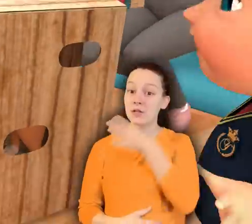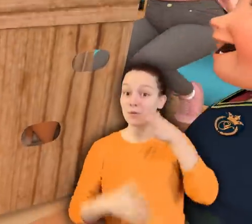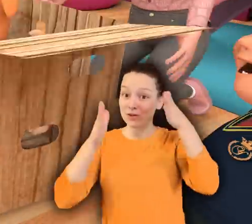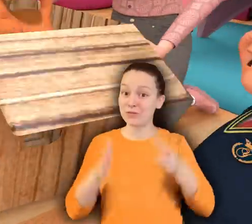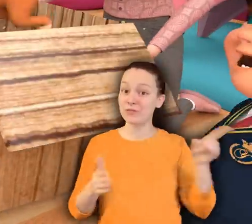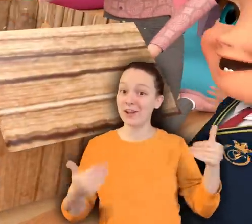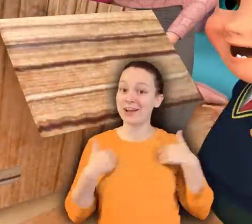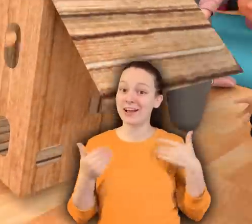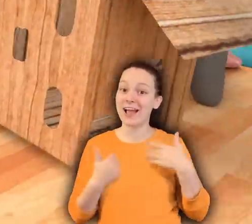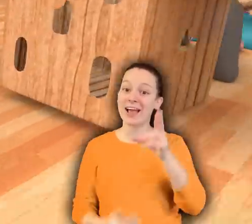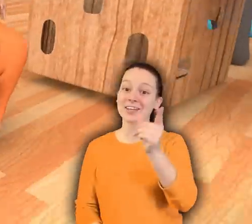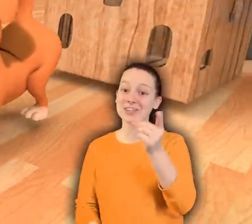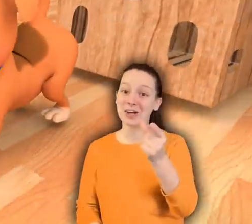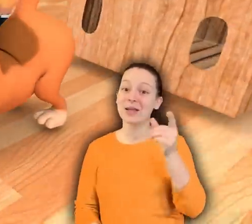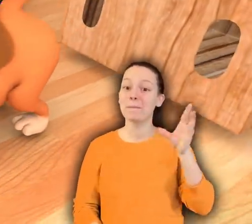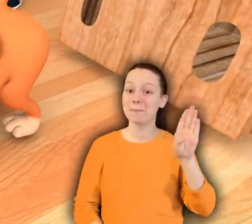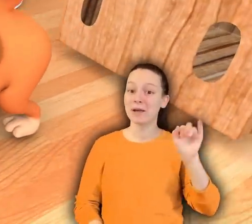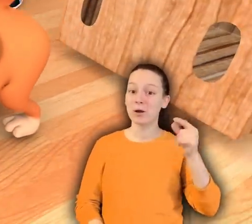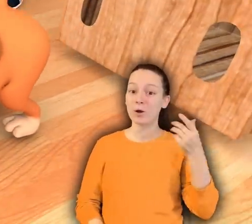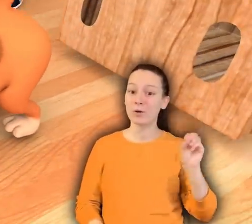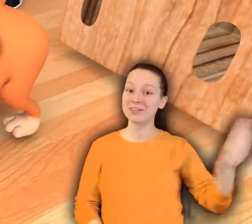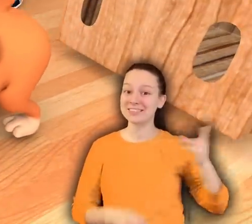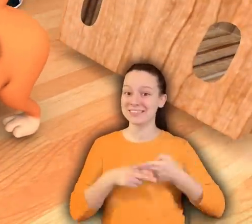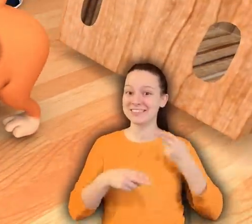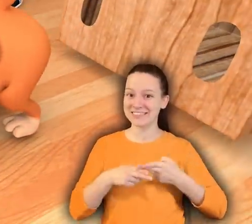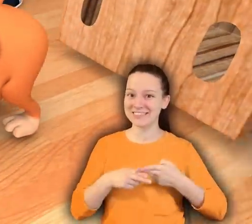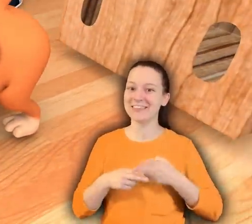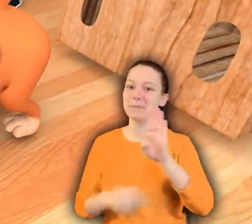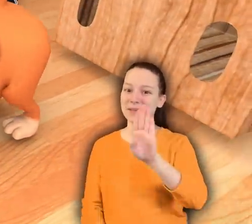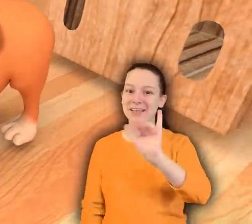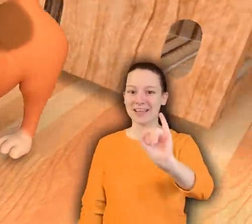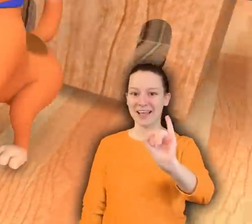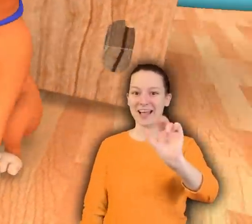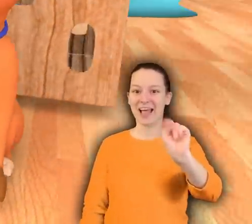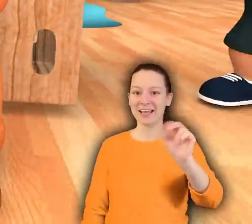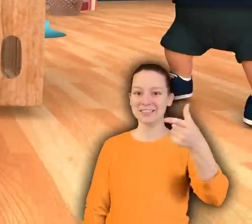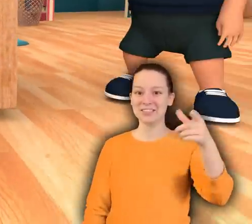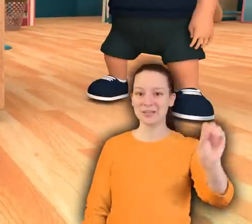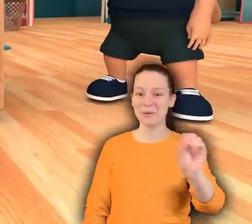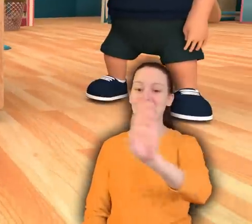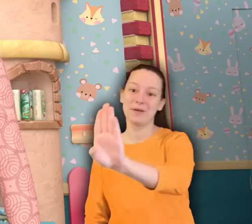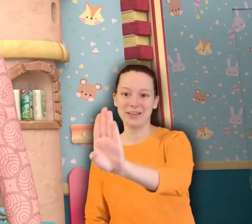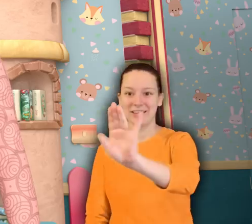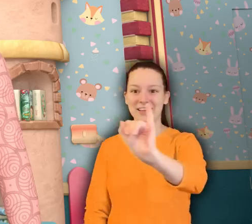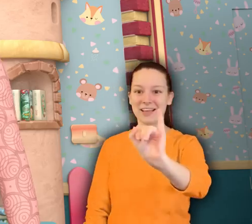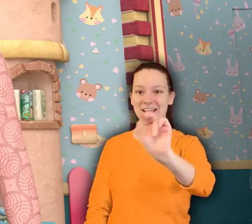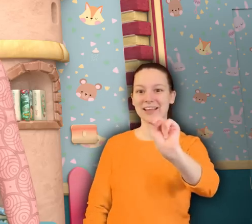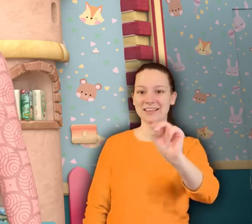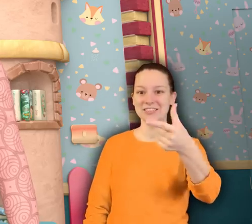there was a farmer who had a dog and Bingo was his name-o b-i-n-g-o